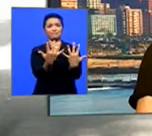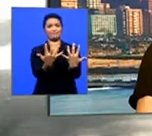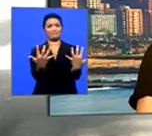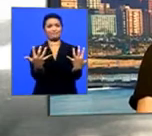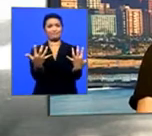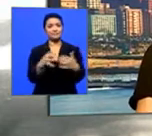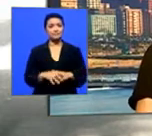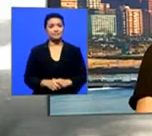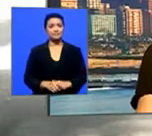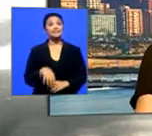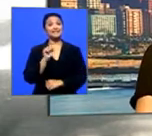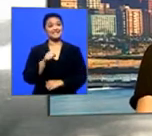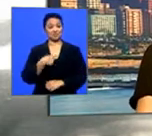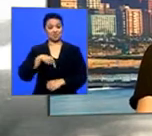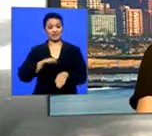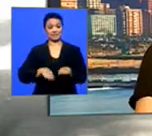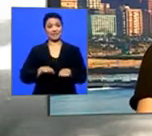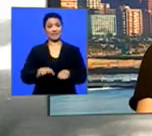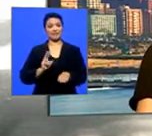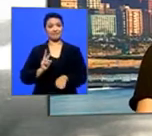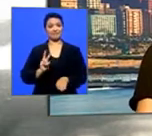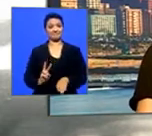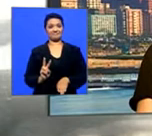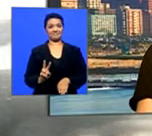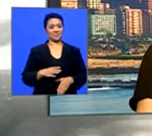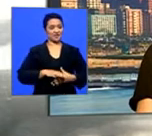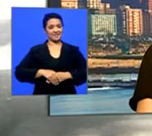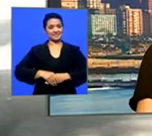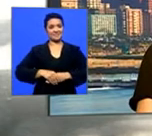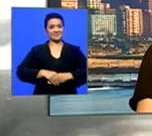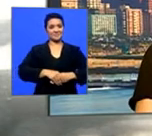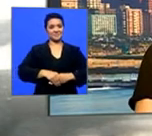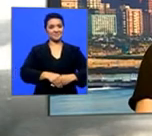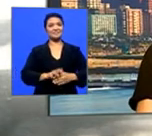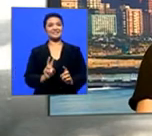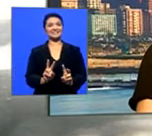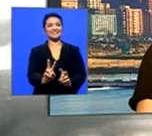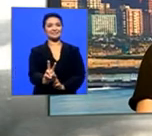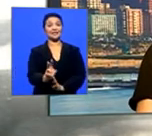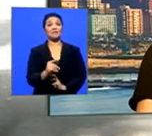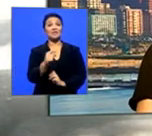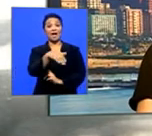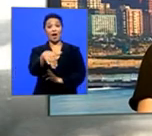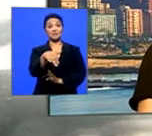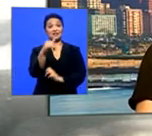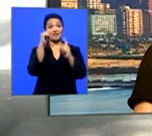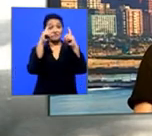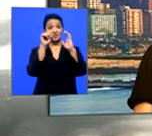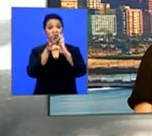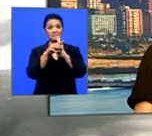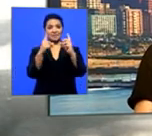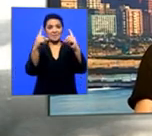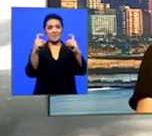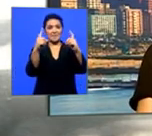Yeah, we were sort of walking down the steps. Madiba was holding my hand and leading me down, and the photographers were taking photos, and obviously they're facing